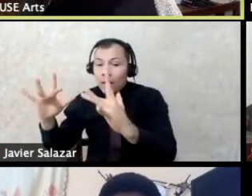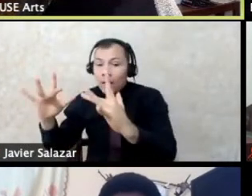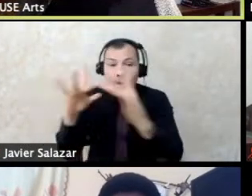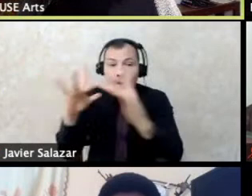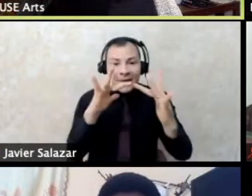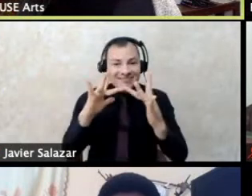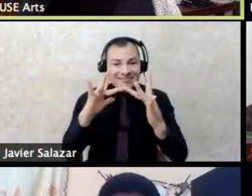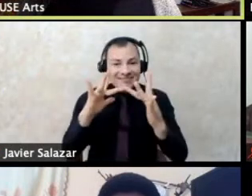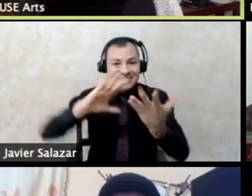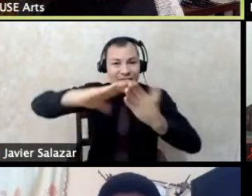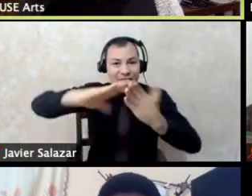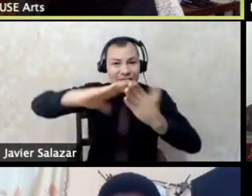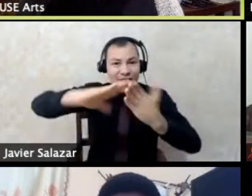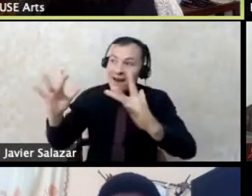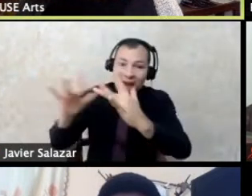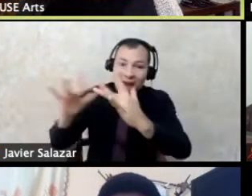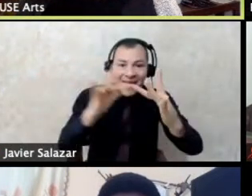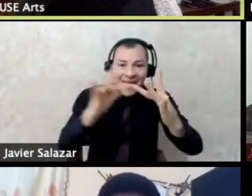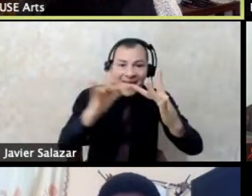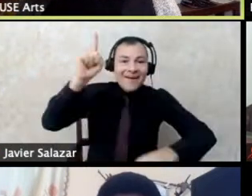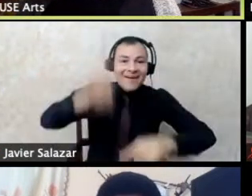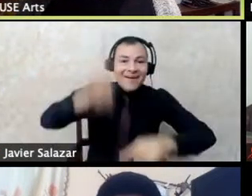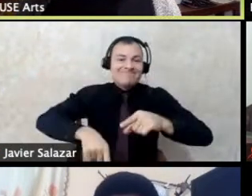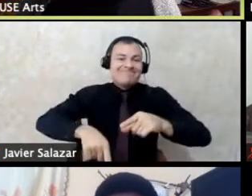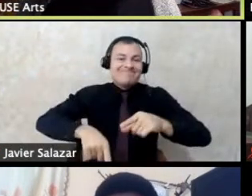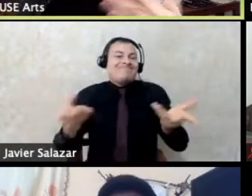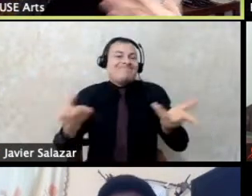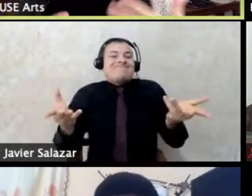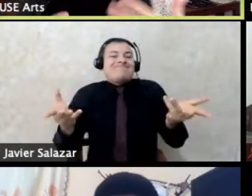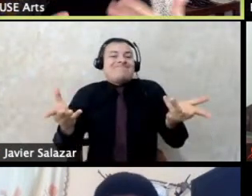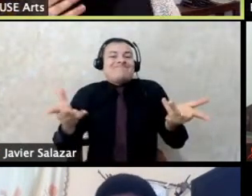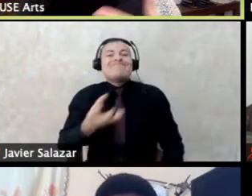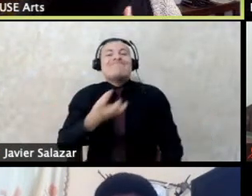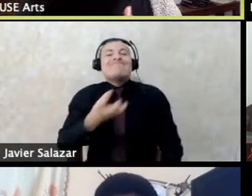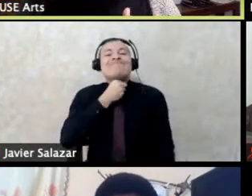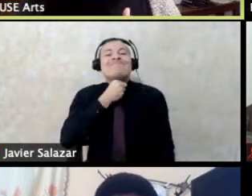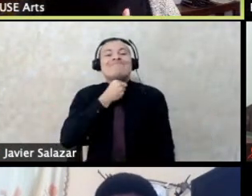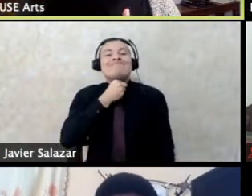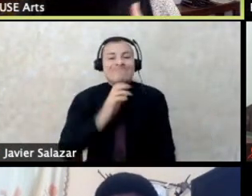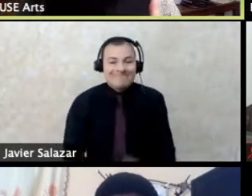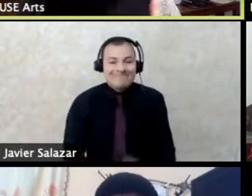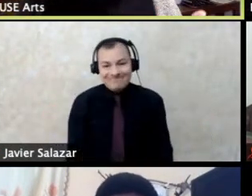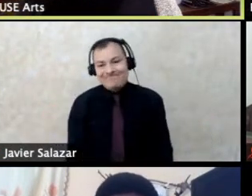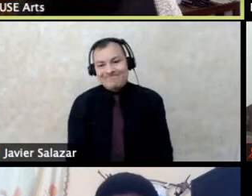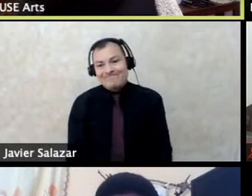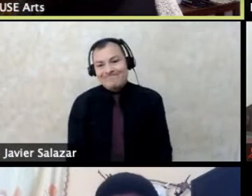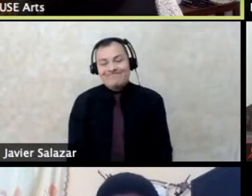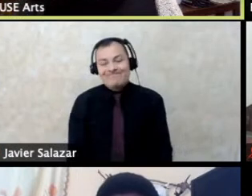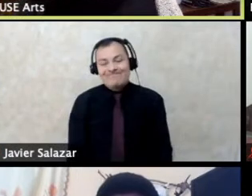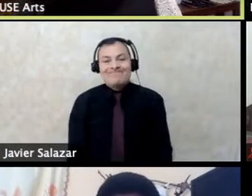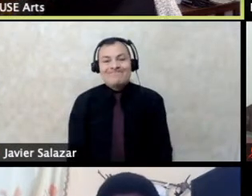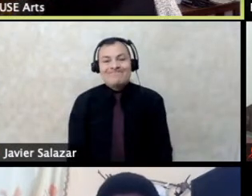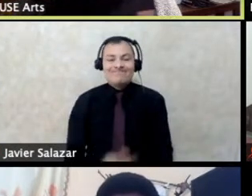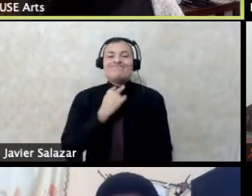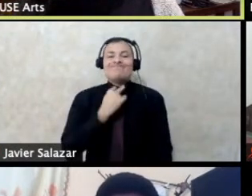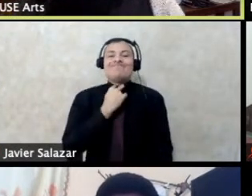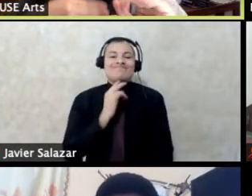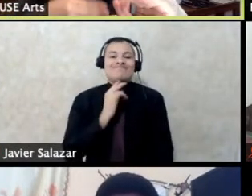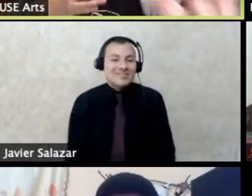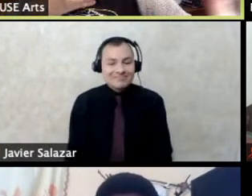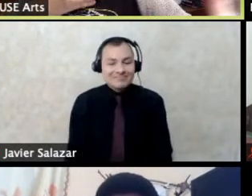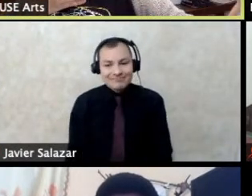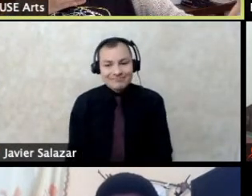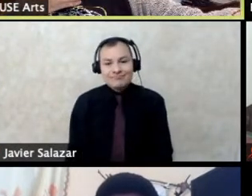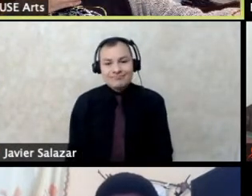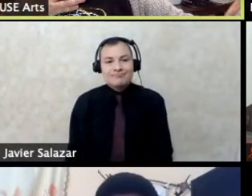with communities. We work in proximity, and the first thing that we were told is that we need to keep our